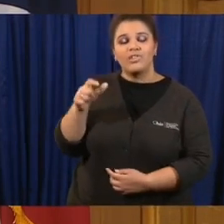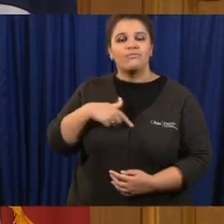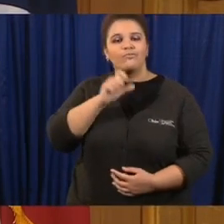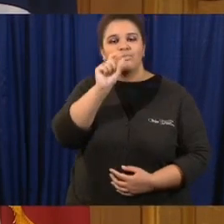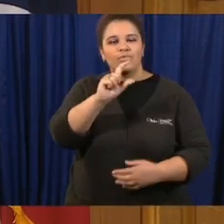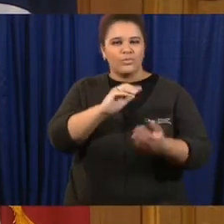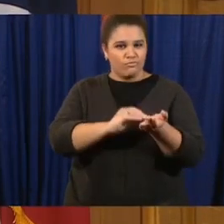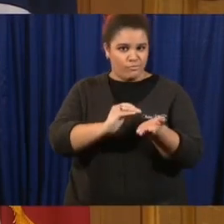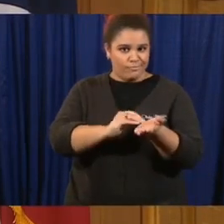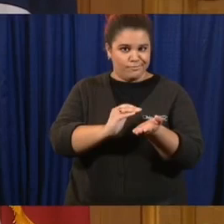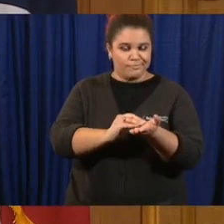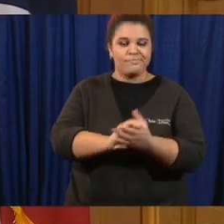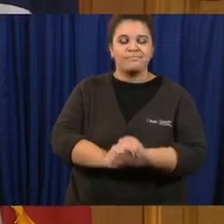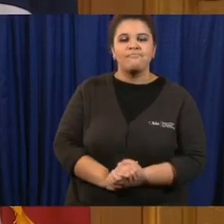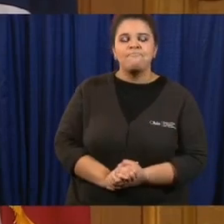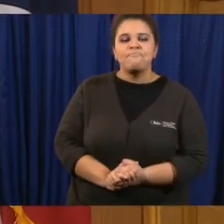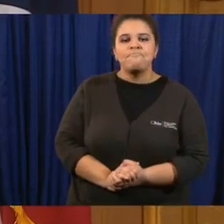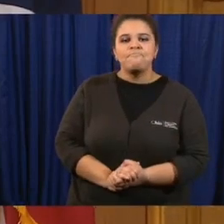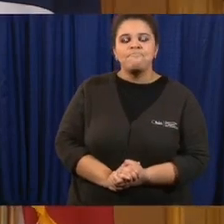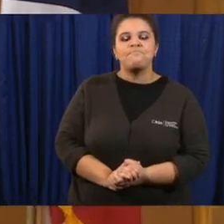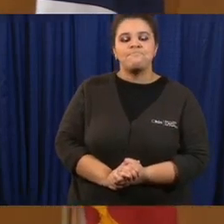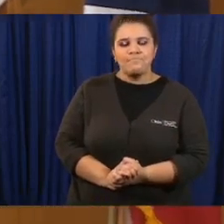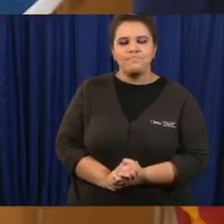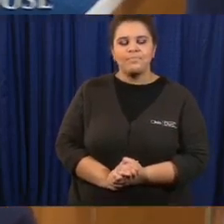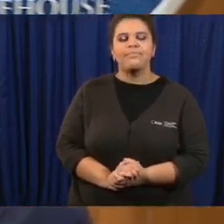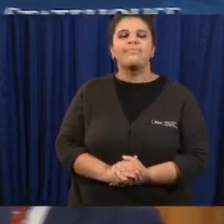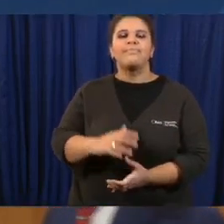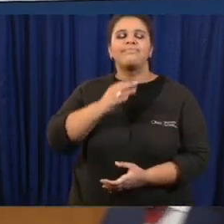different, we're just all unique.